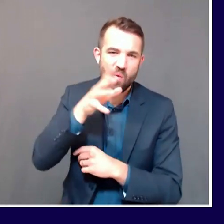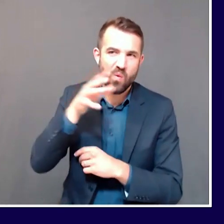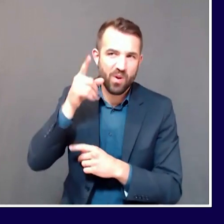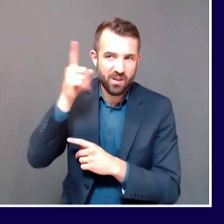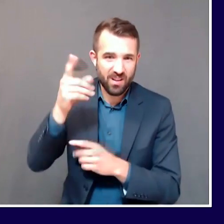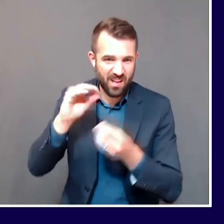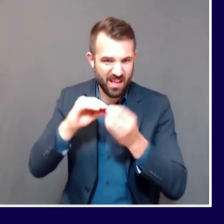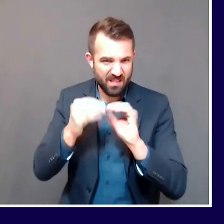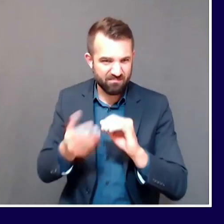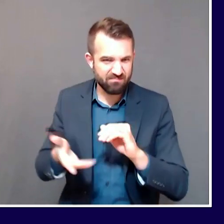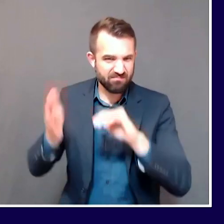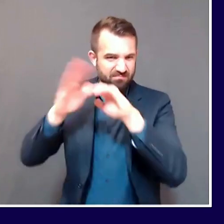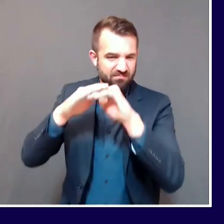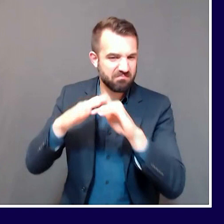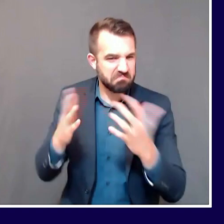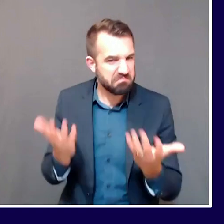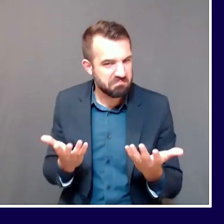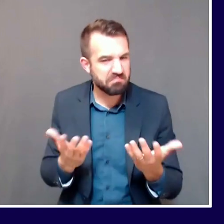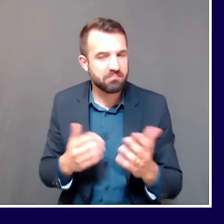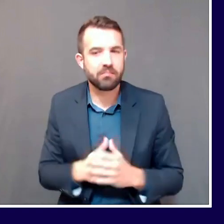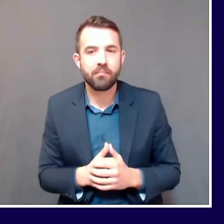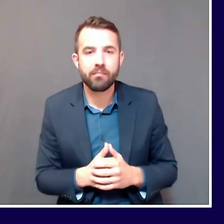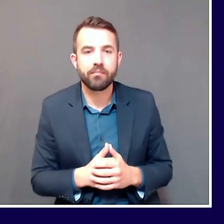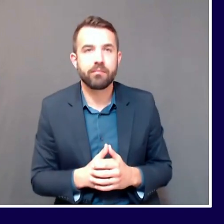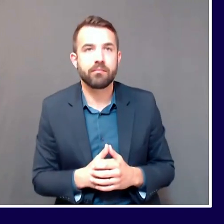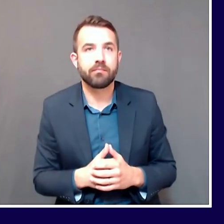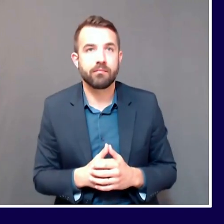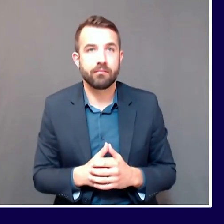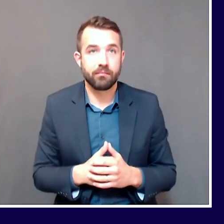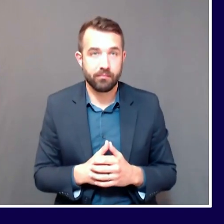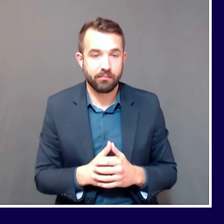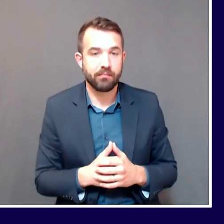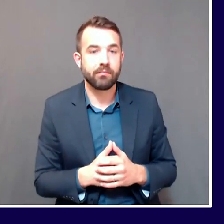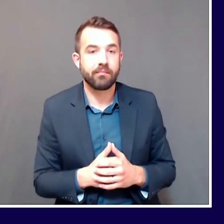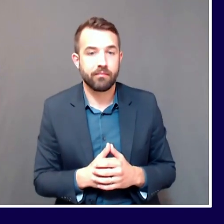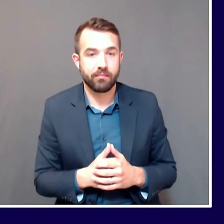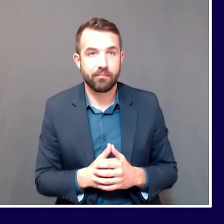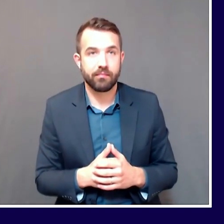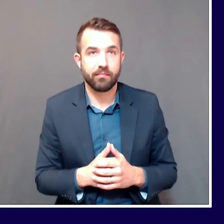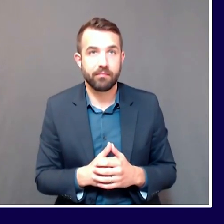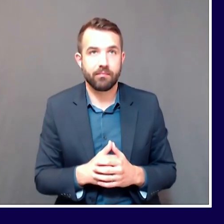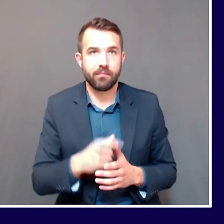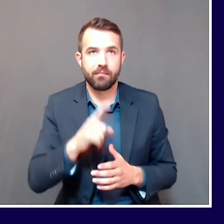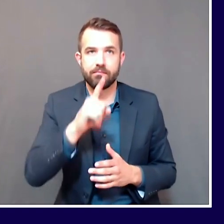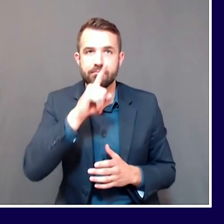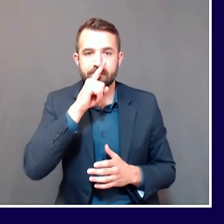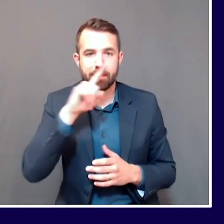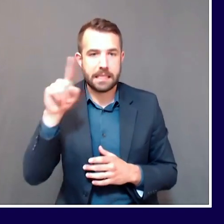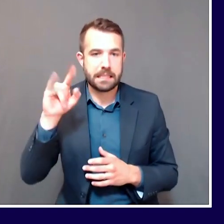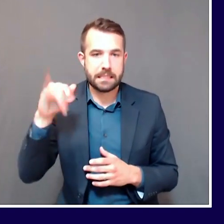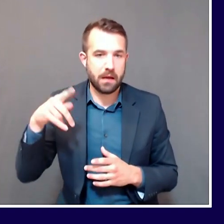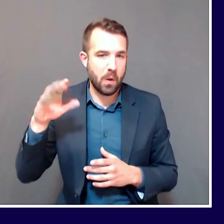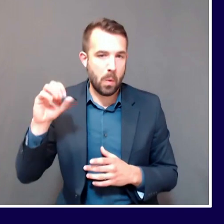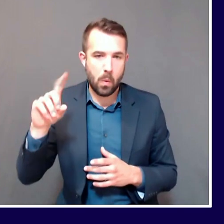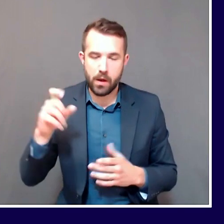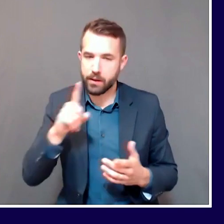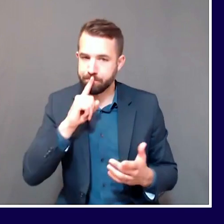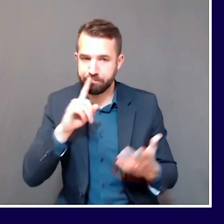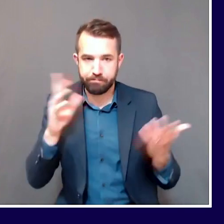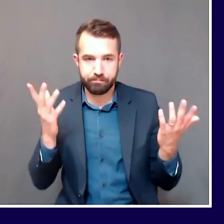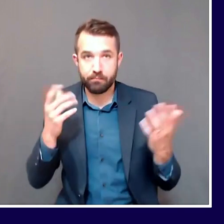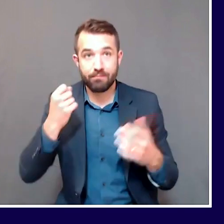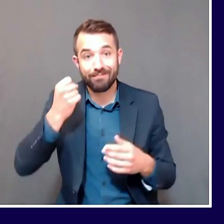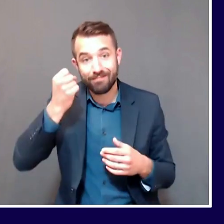of the observations, this is irrespective of the zip code data, but when we know that there's community transmission